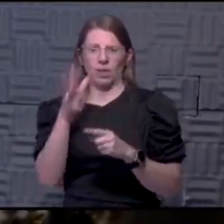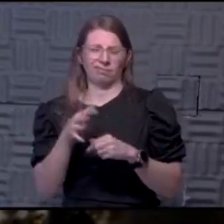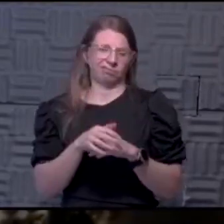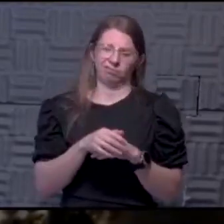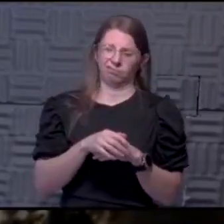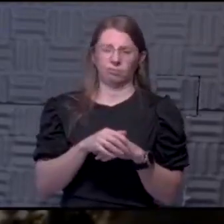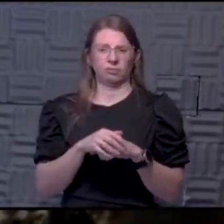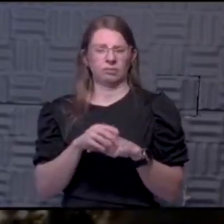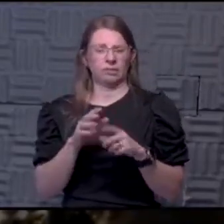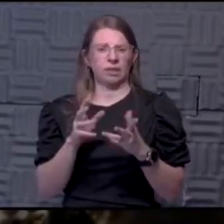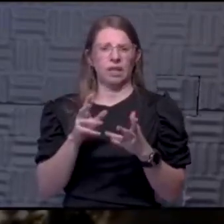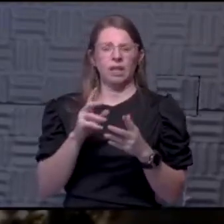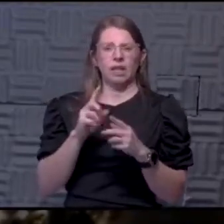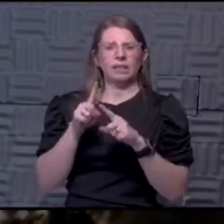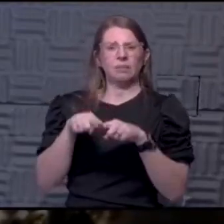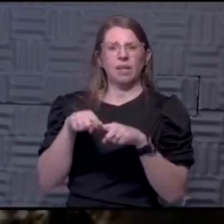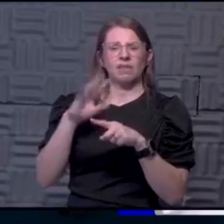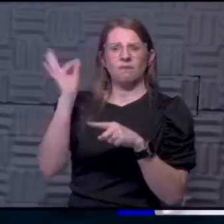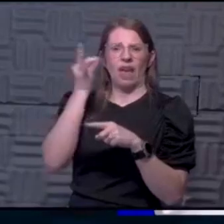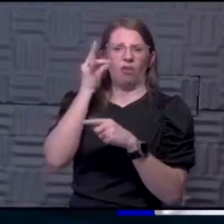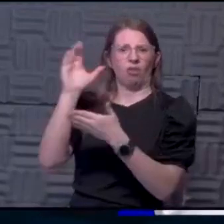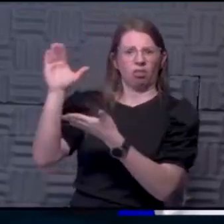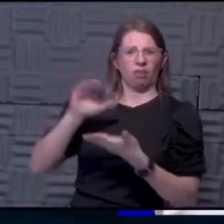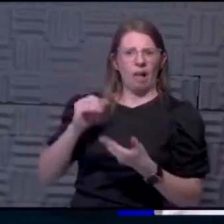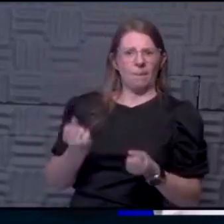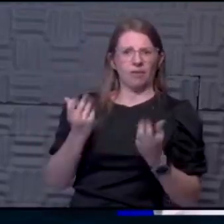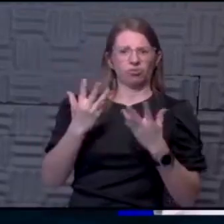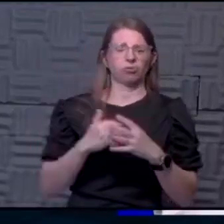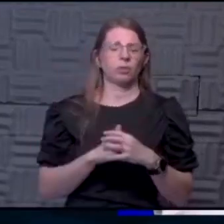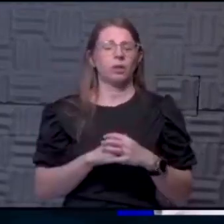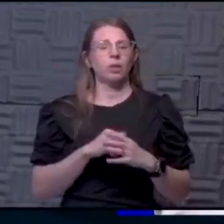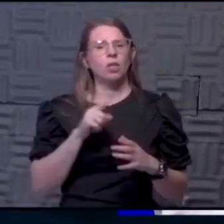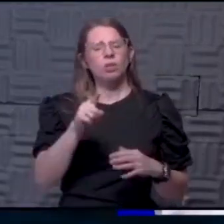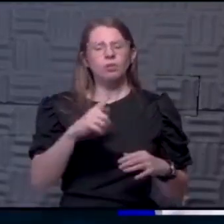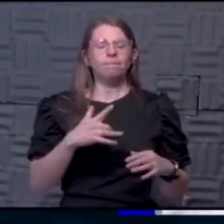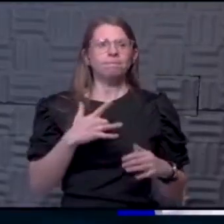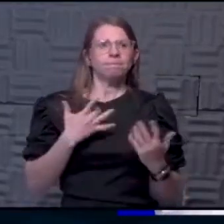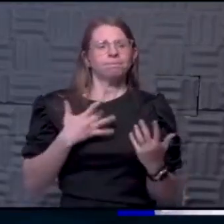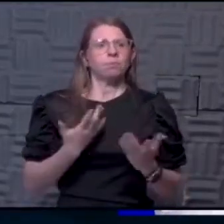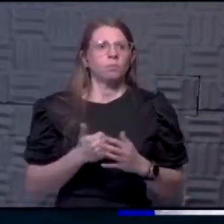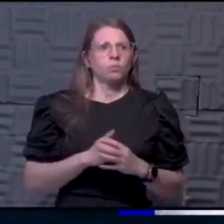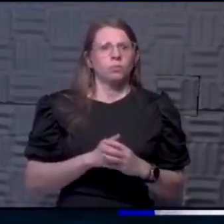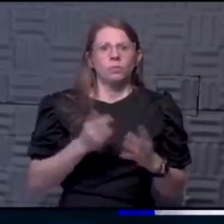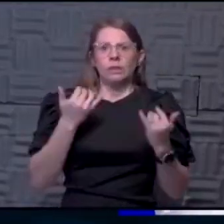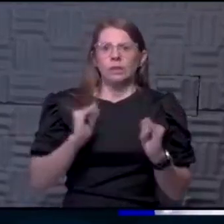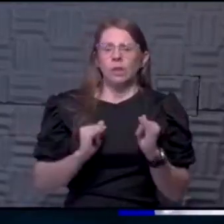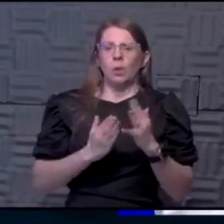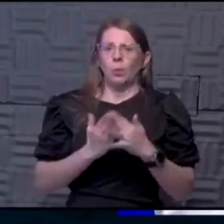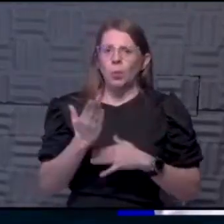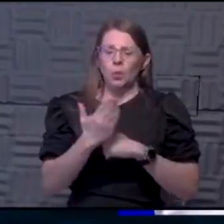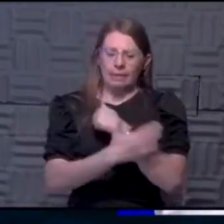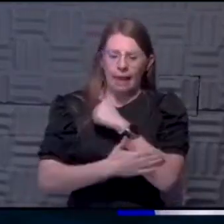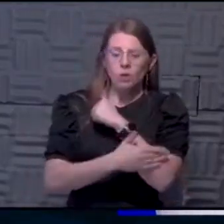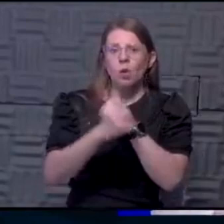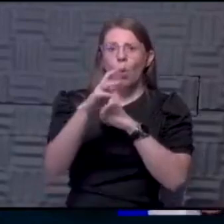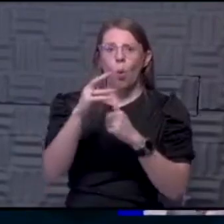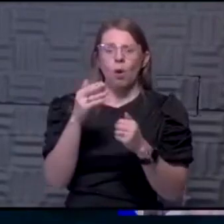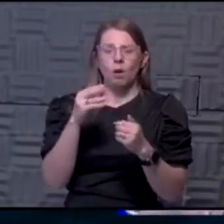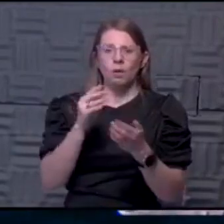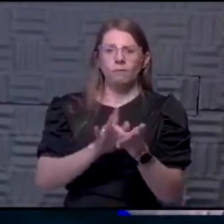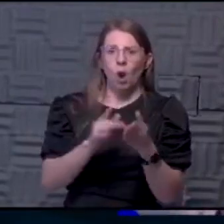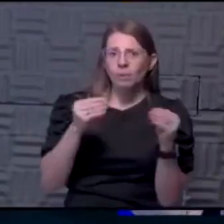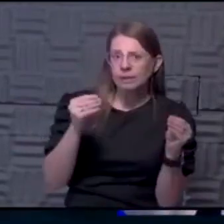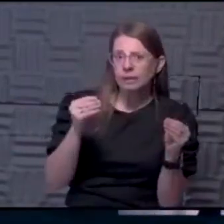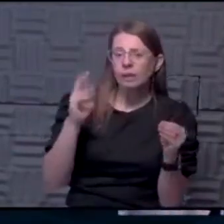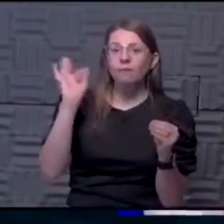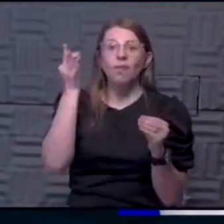supply chain coming from the feds. So do you have a sense, though, is it going to still be through the counties? Do you see, I know the pharmacies, that's